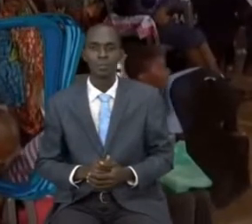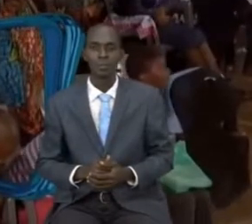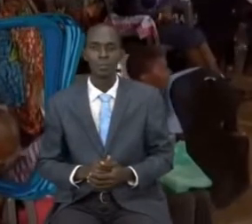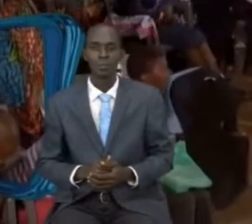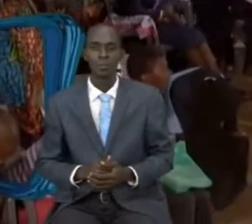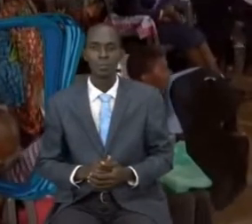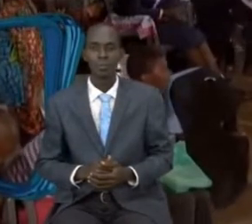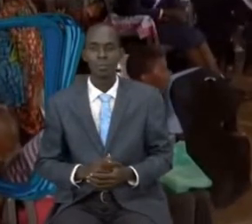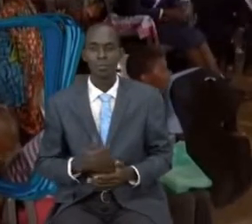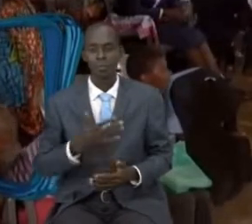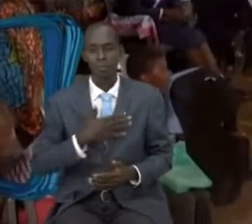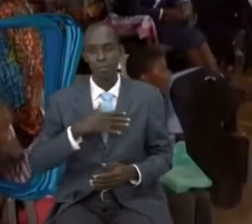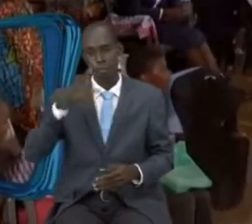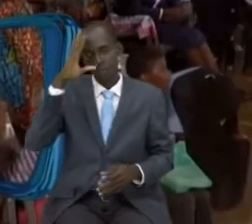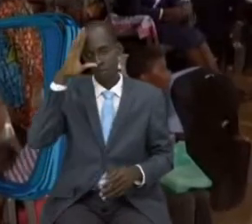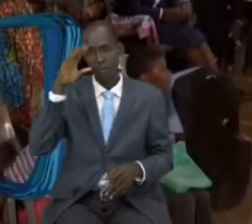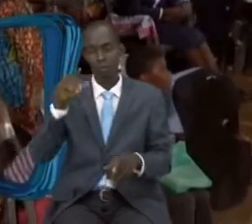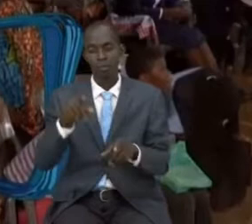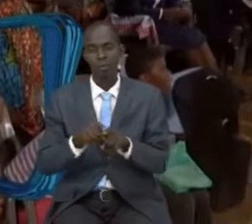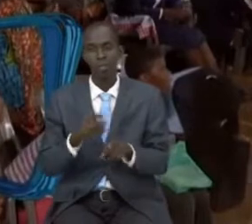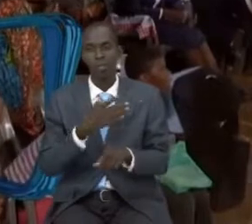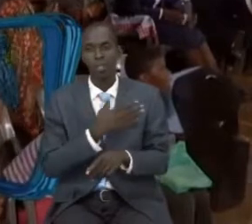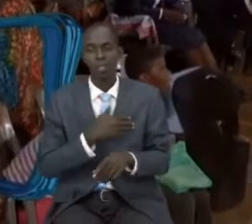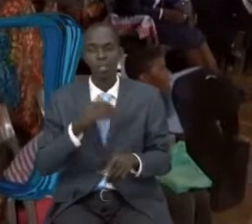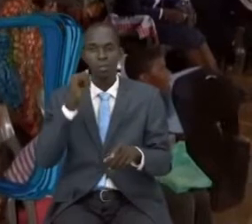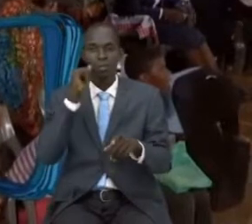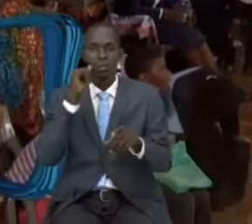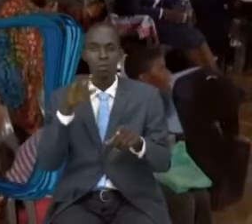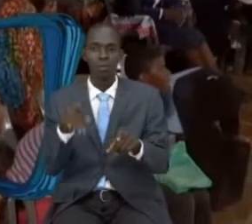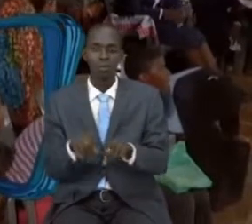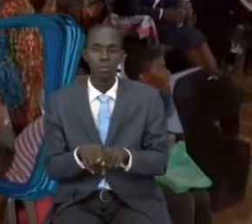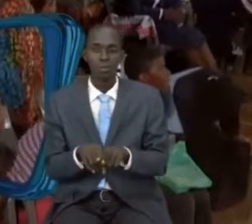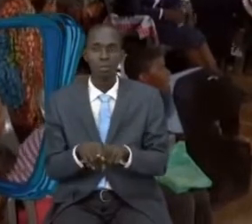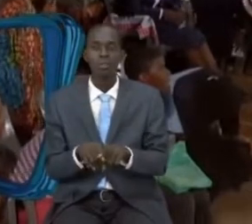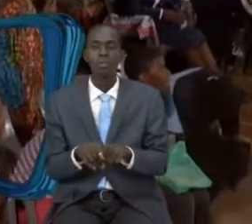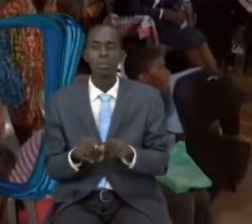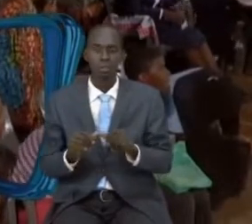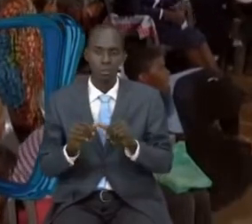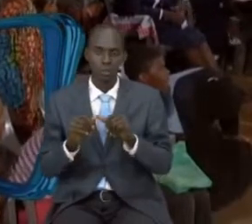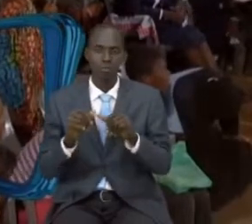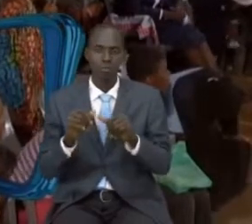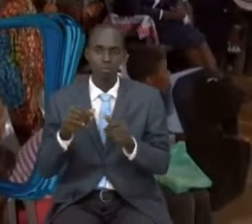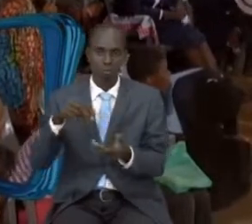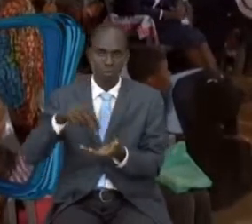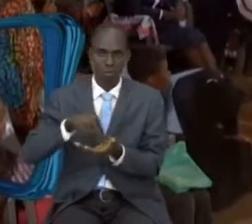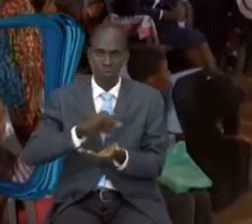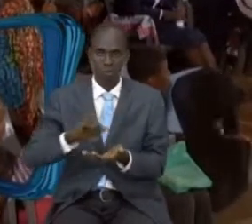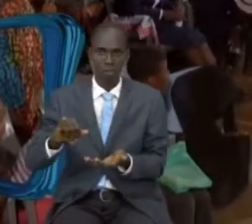Brothers and sisters, keep on standing. Our counselors are there, and he'll